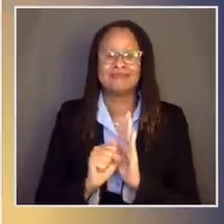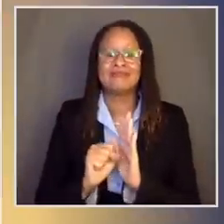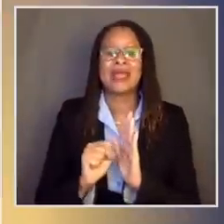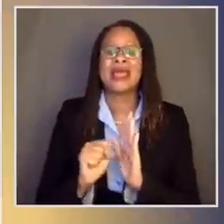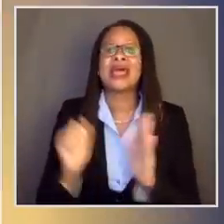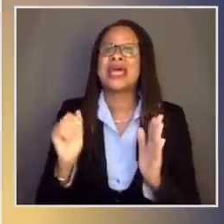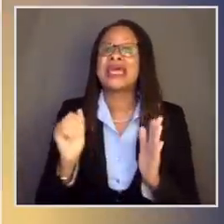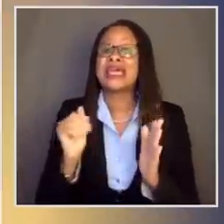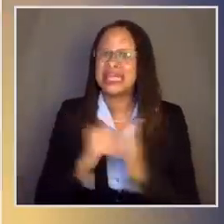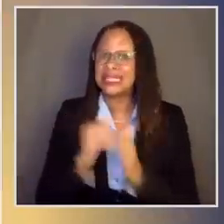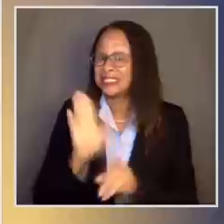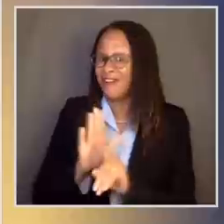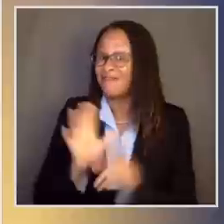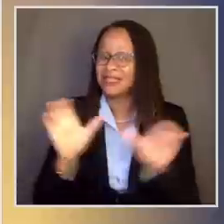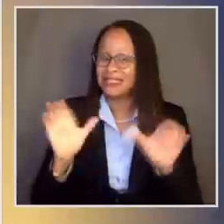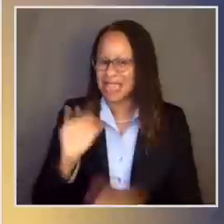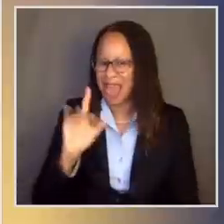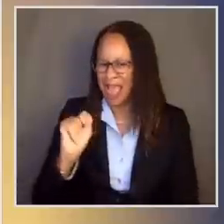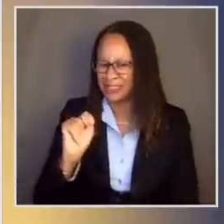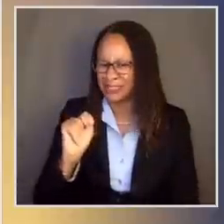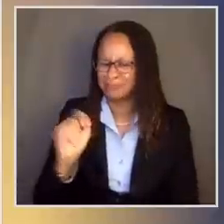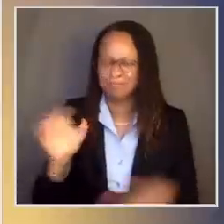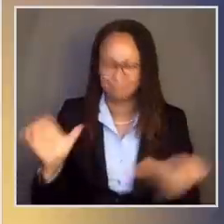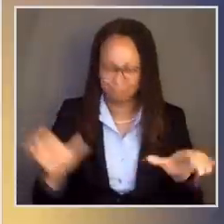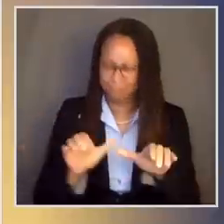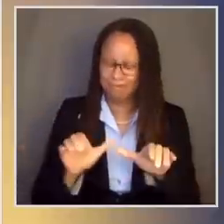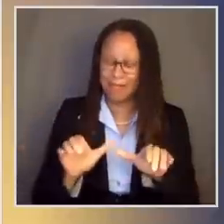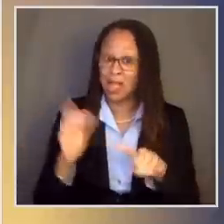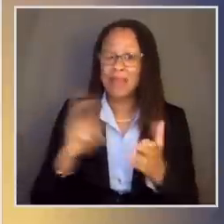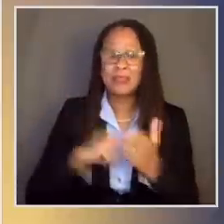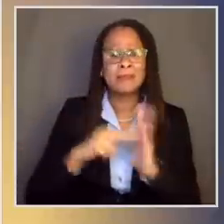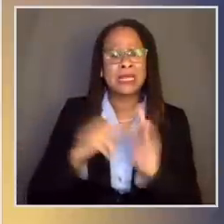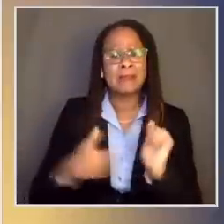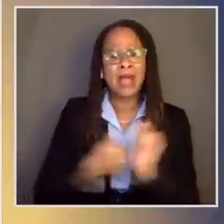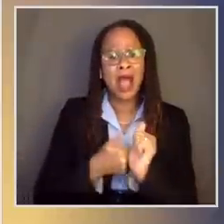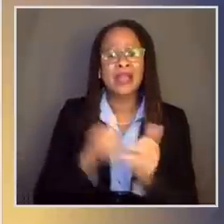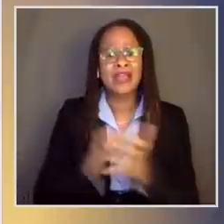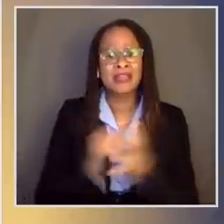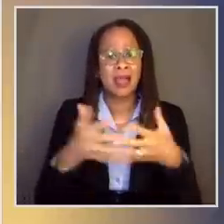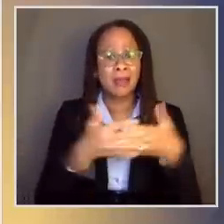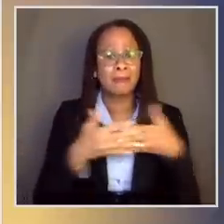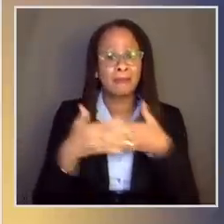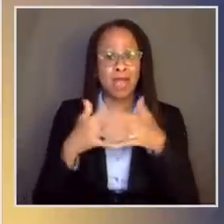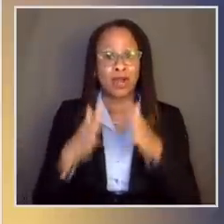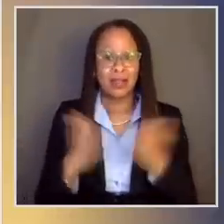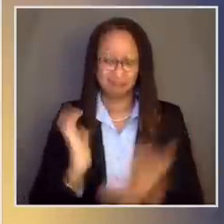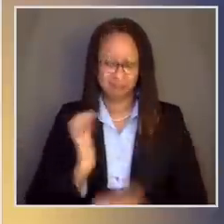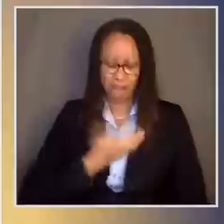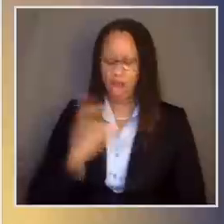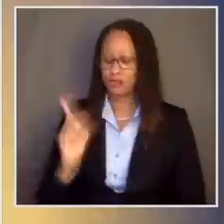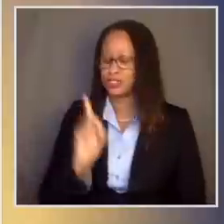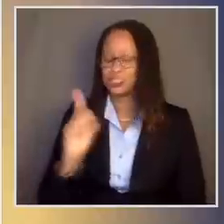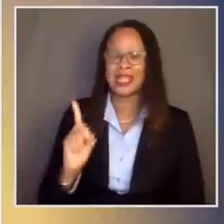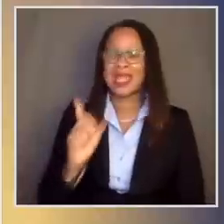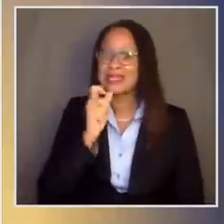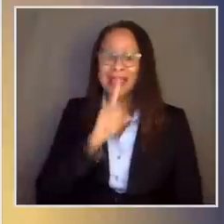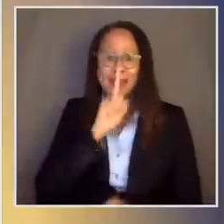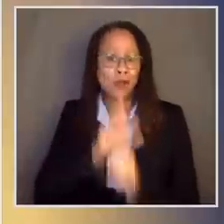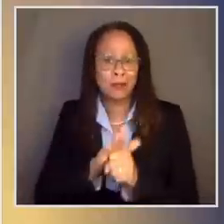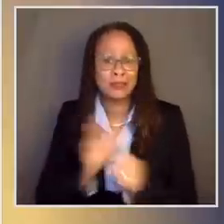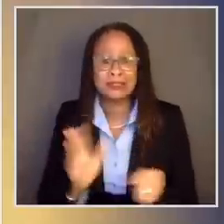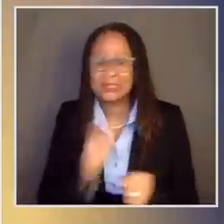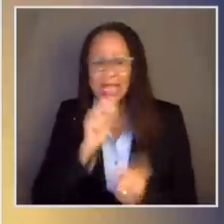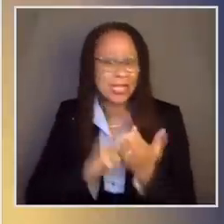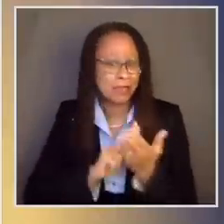act." And what he meant was that America's democracy is not guaranteed. It